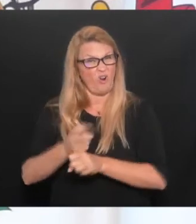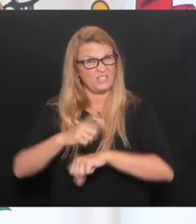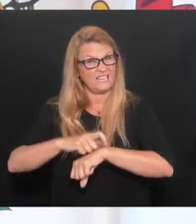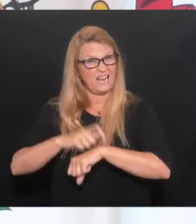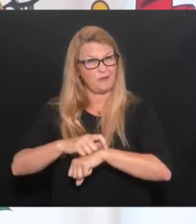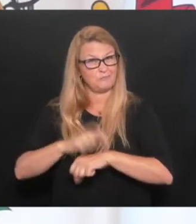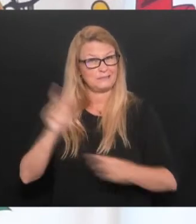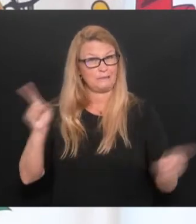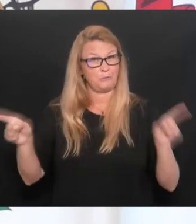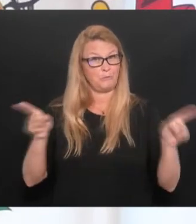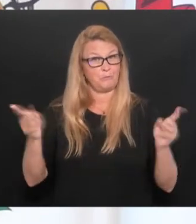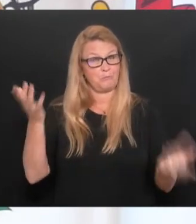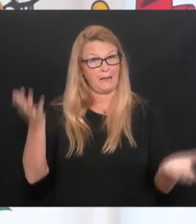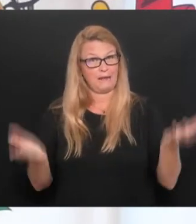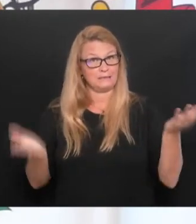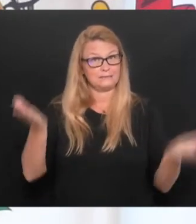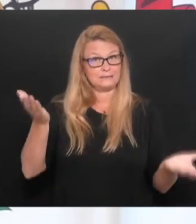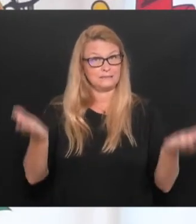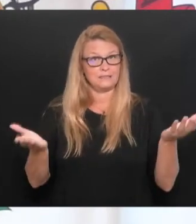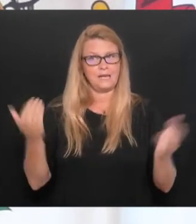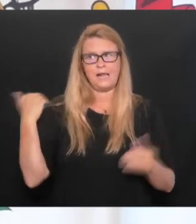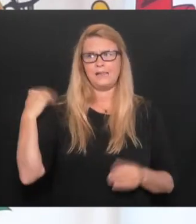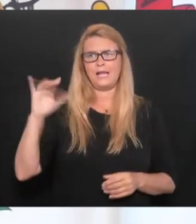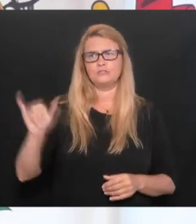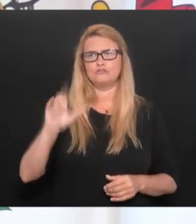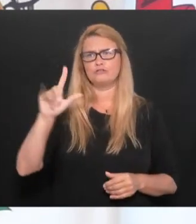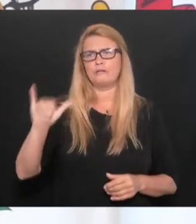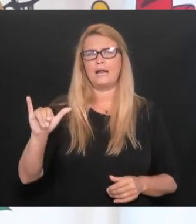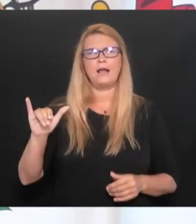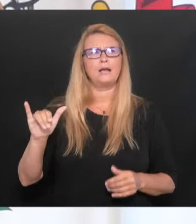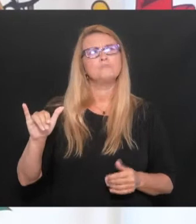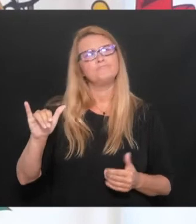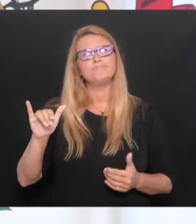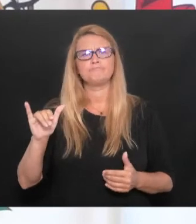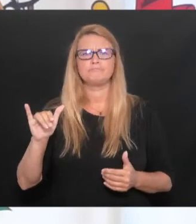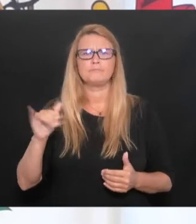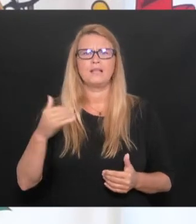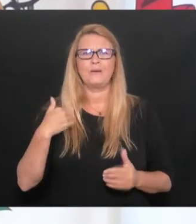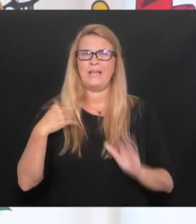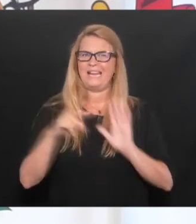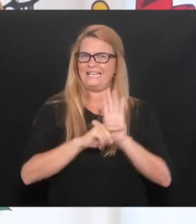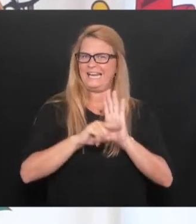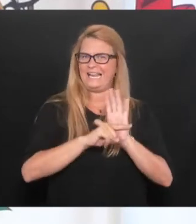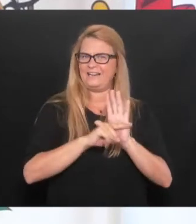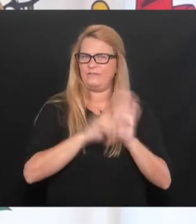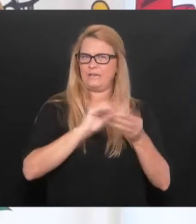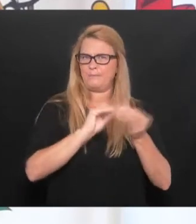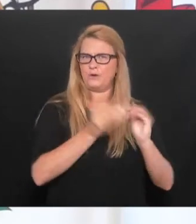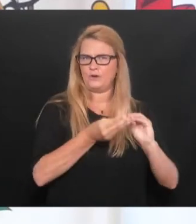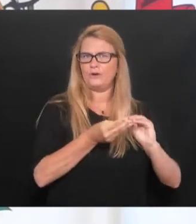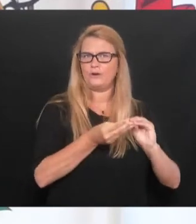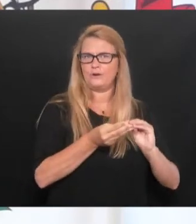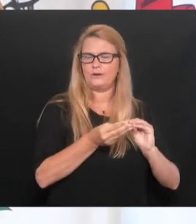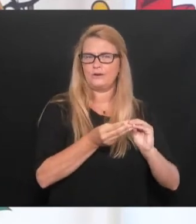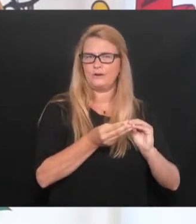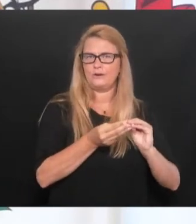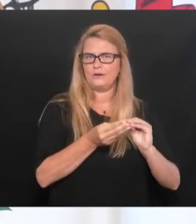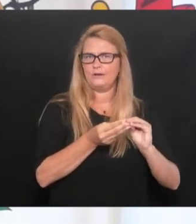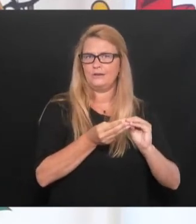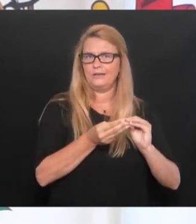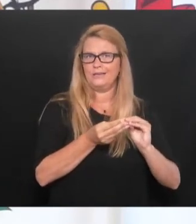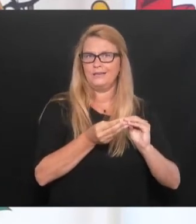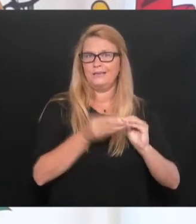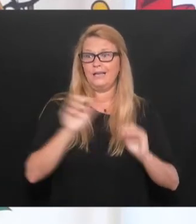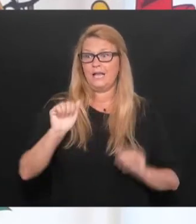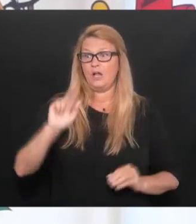Now, last July, we started July off with a negative number, and then